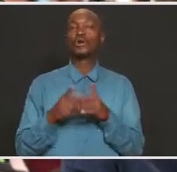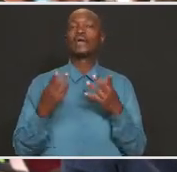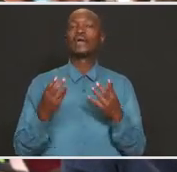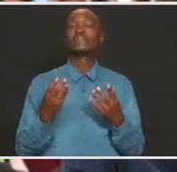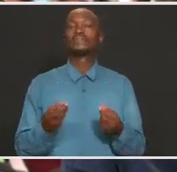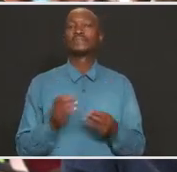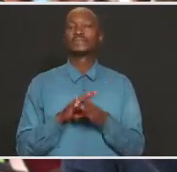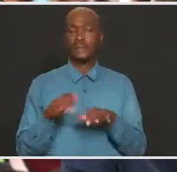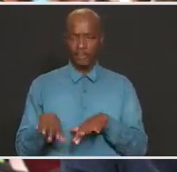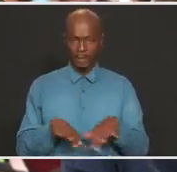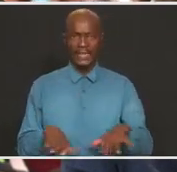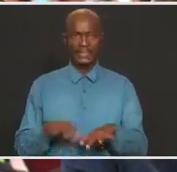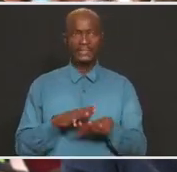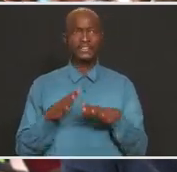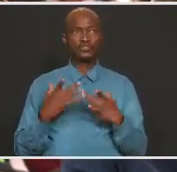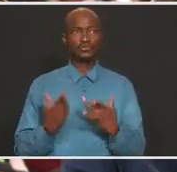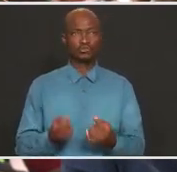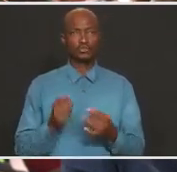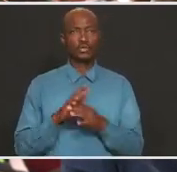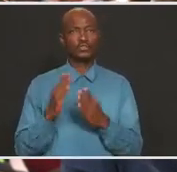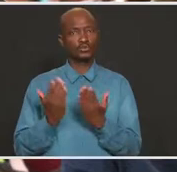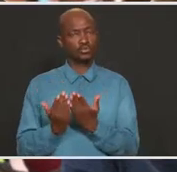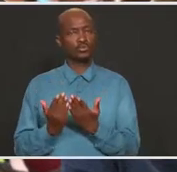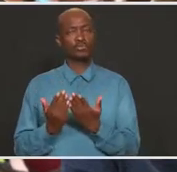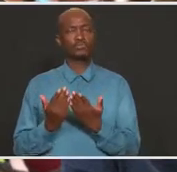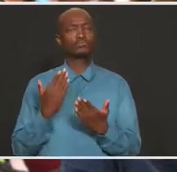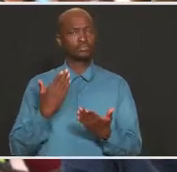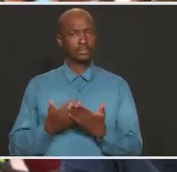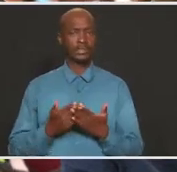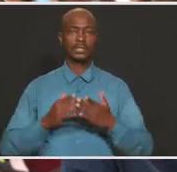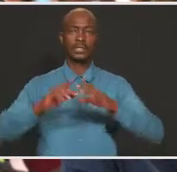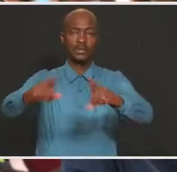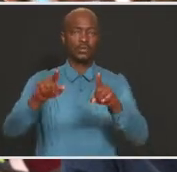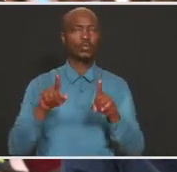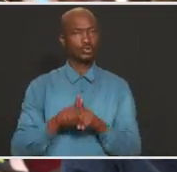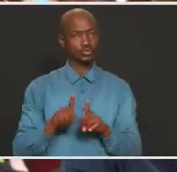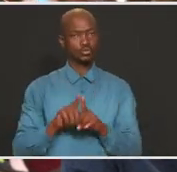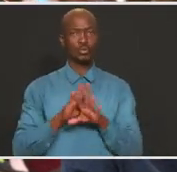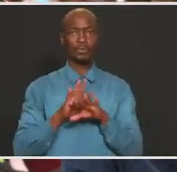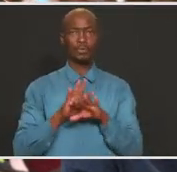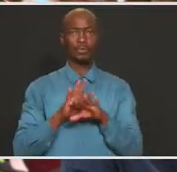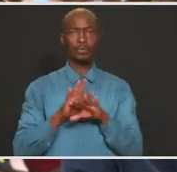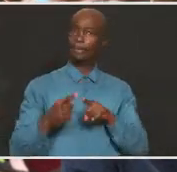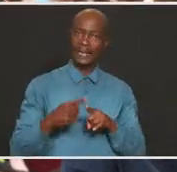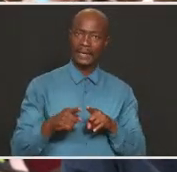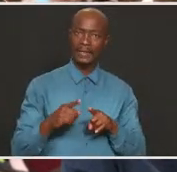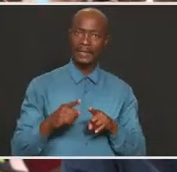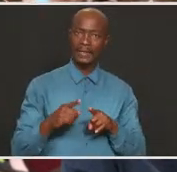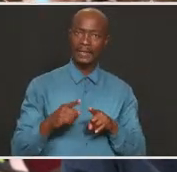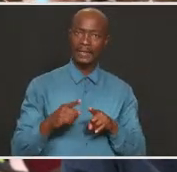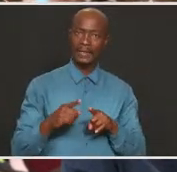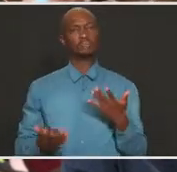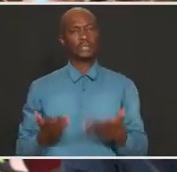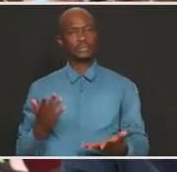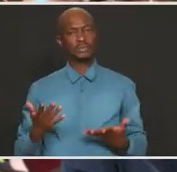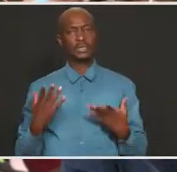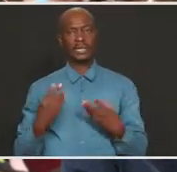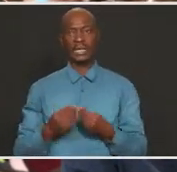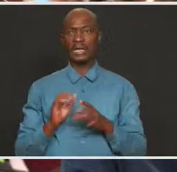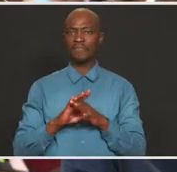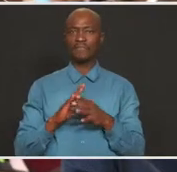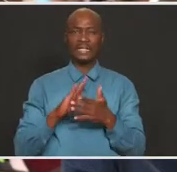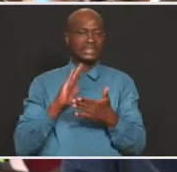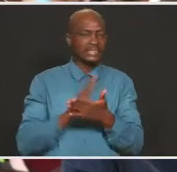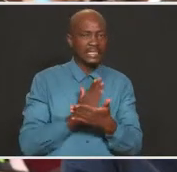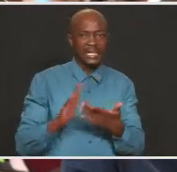activities to do then they can also apply they can also maybe have acquires